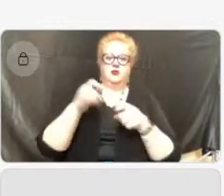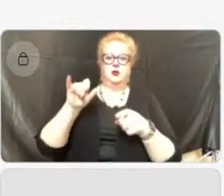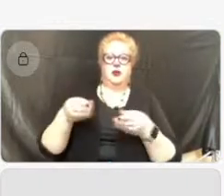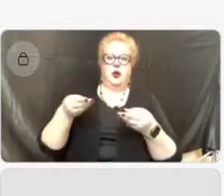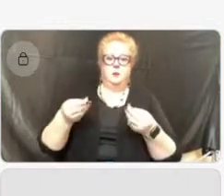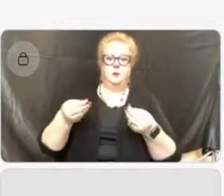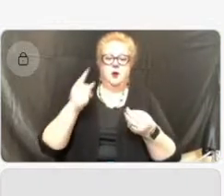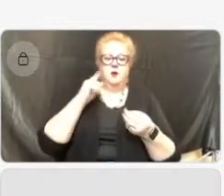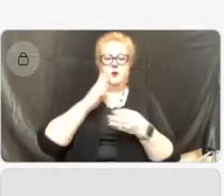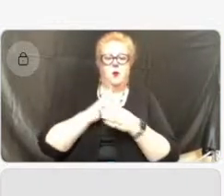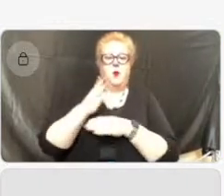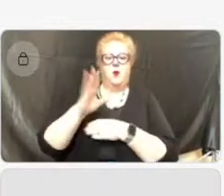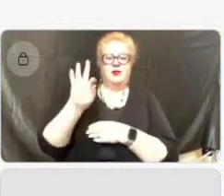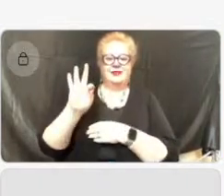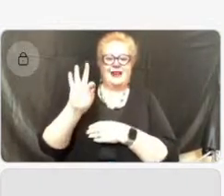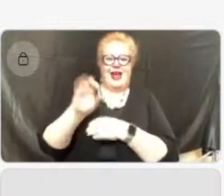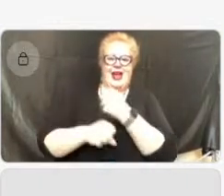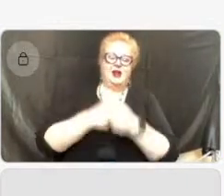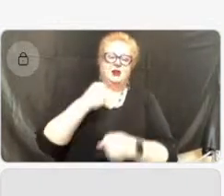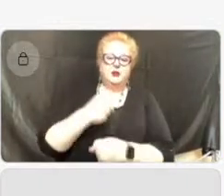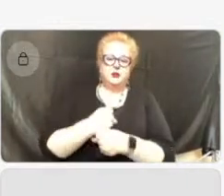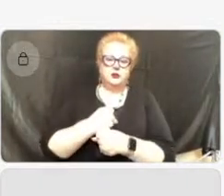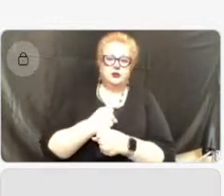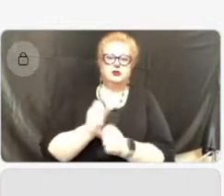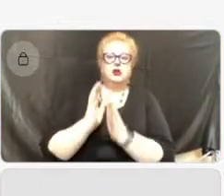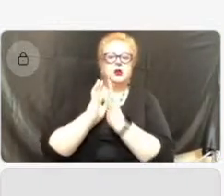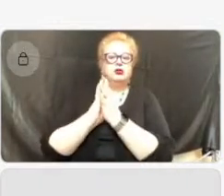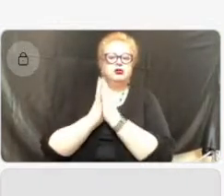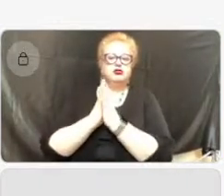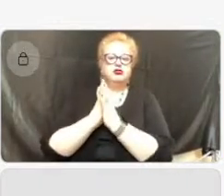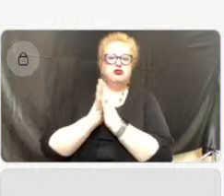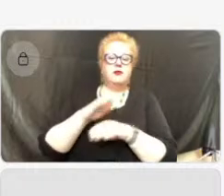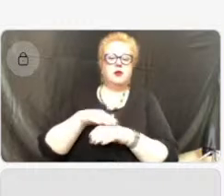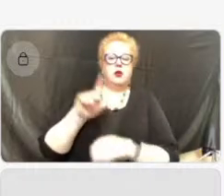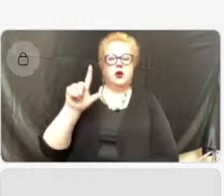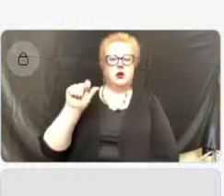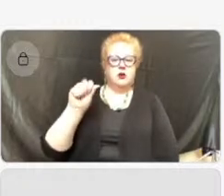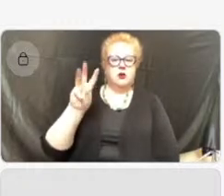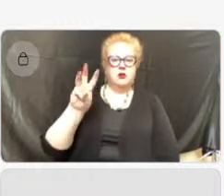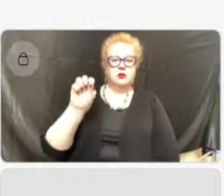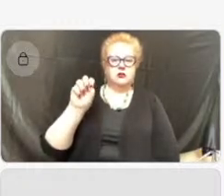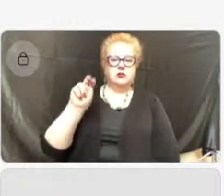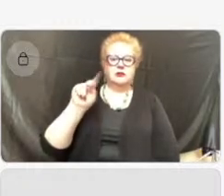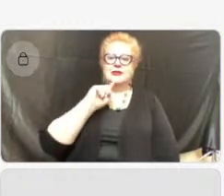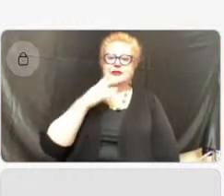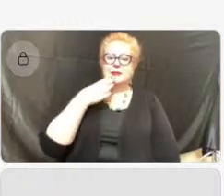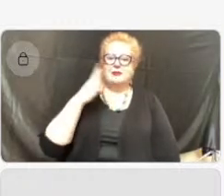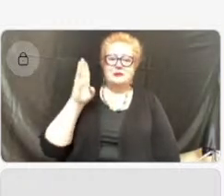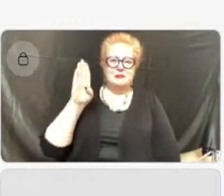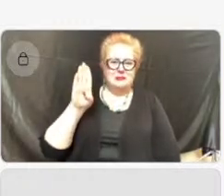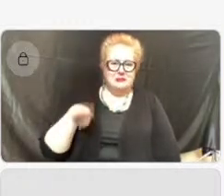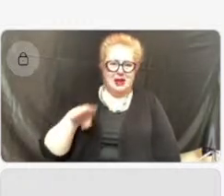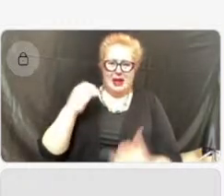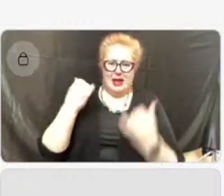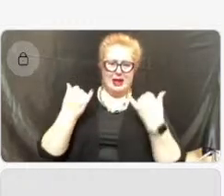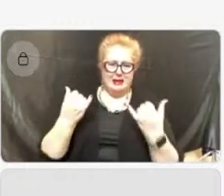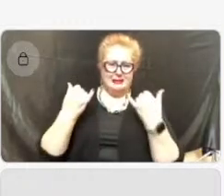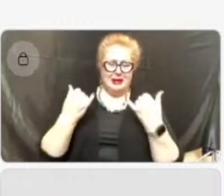The traffic on Lawson is bad day and night, so I don't think adding this to it is going to make a bit of